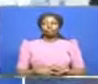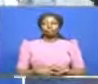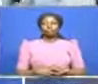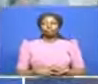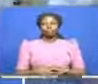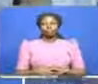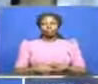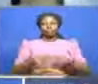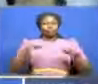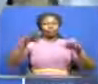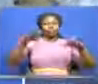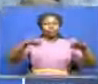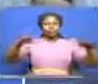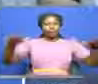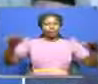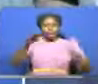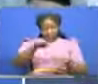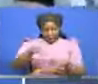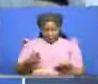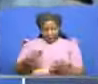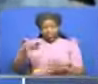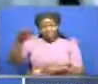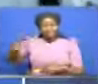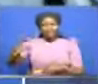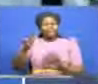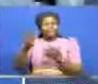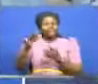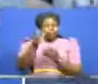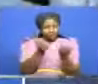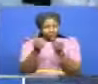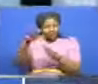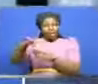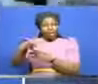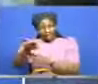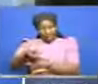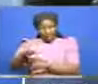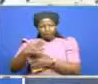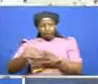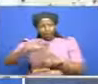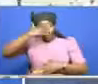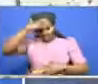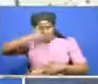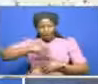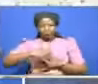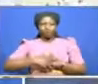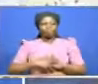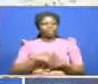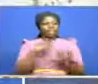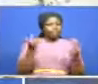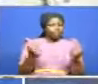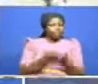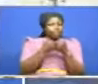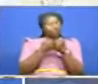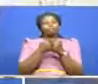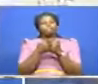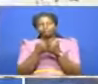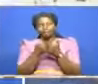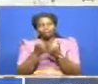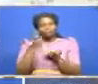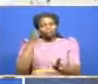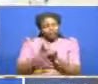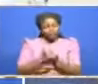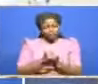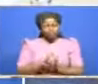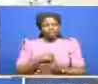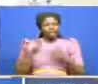Scattered around the parking area right in front of the accidents and emergency reception offices, the health workers boycotted